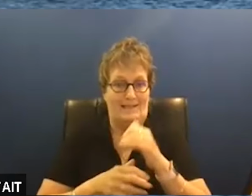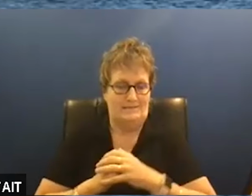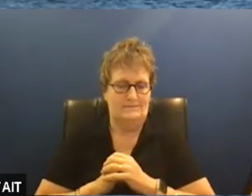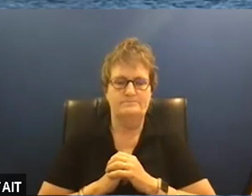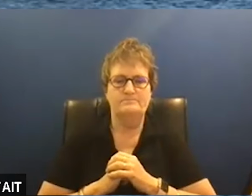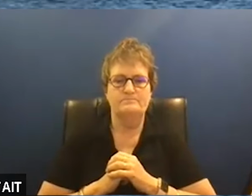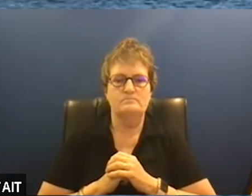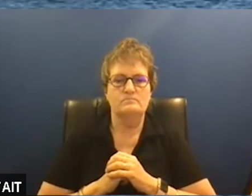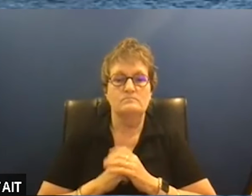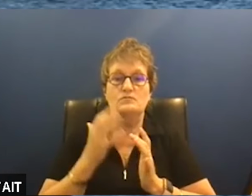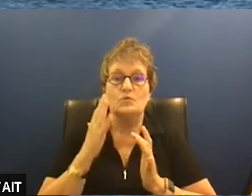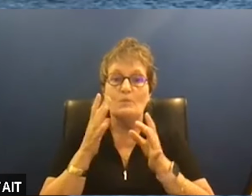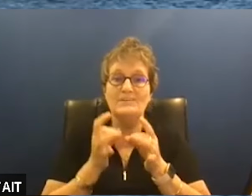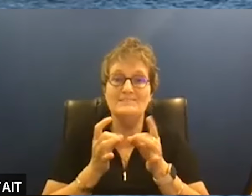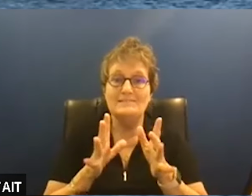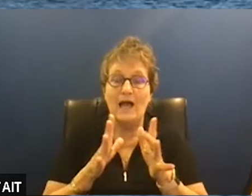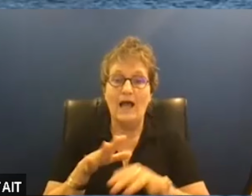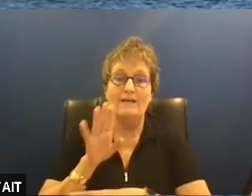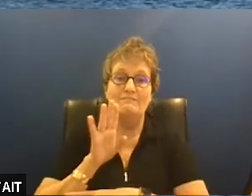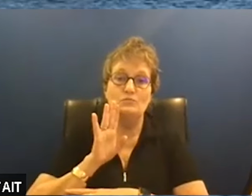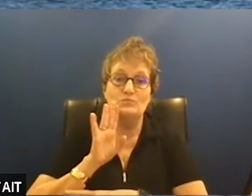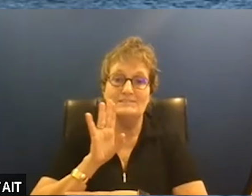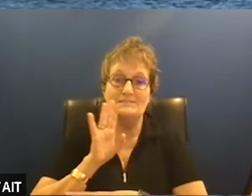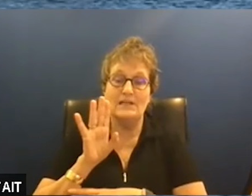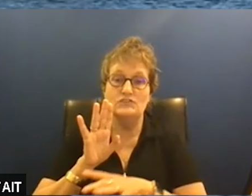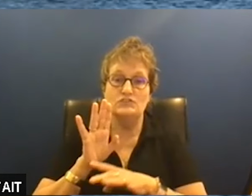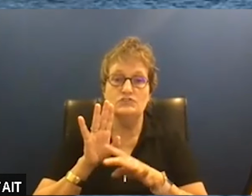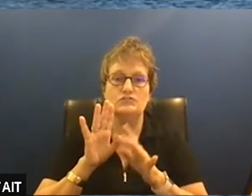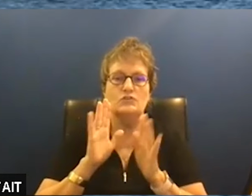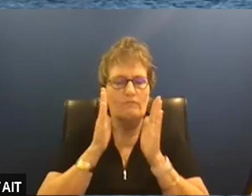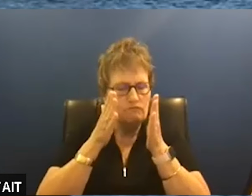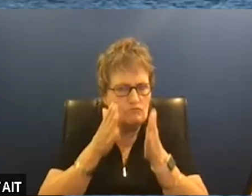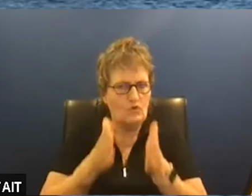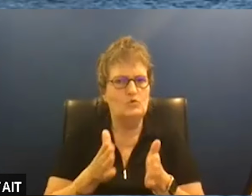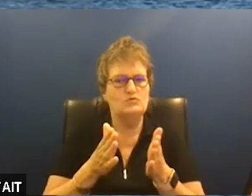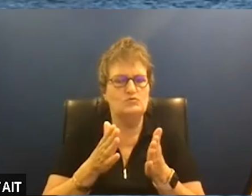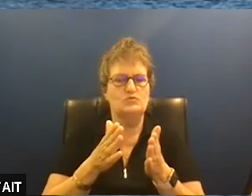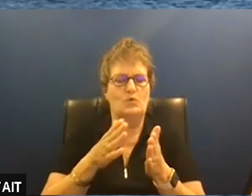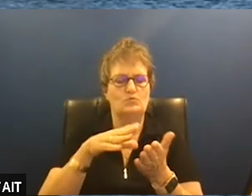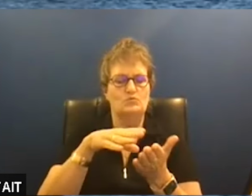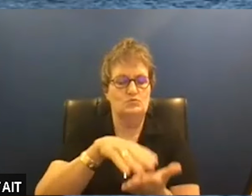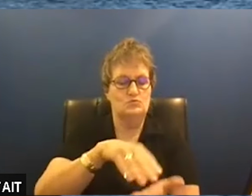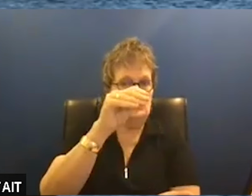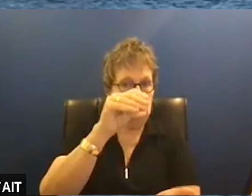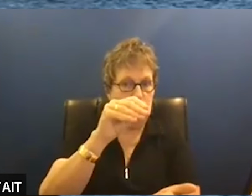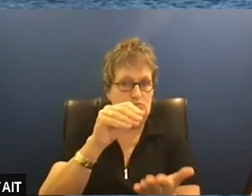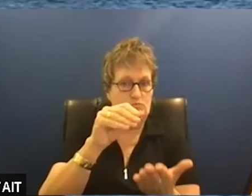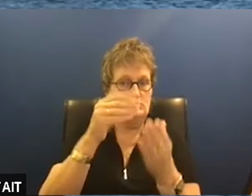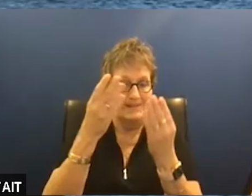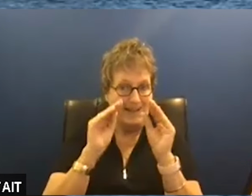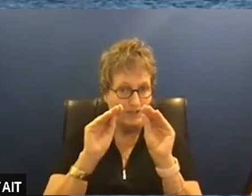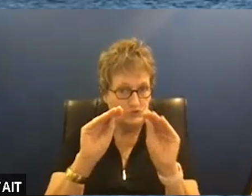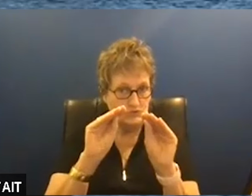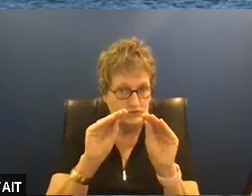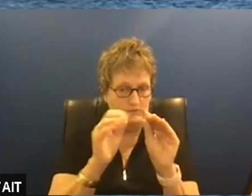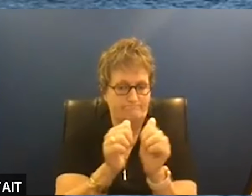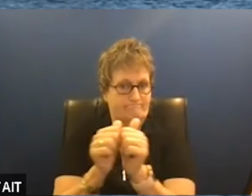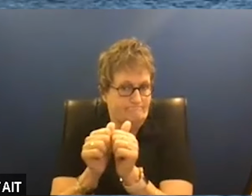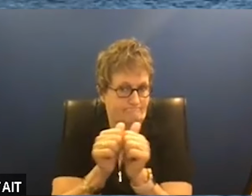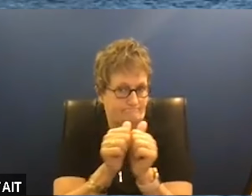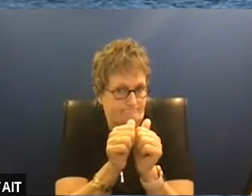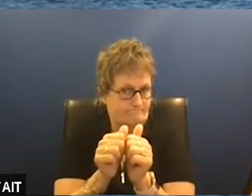Now, to get us started, we have a presentation focused on student-educator collaboration that's centered on listening to student voices